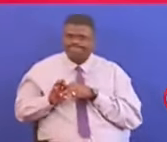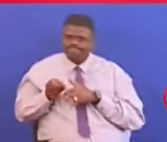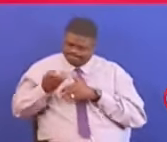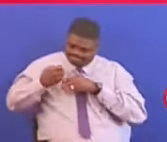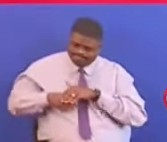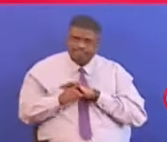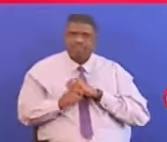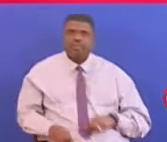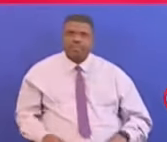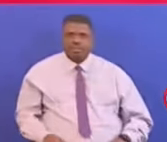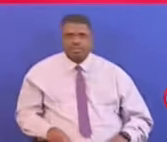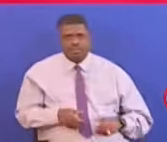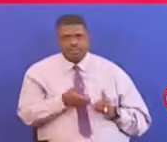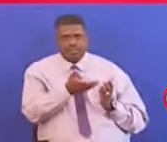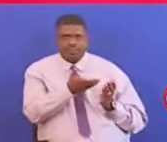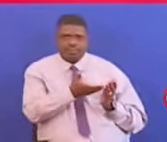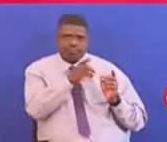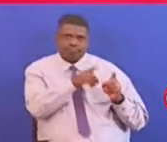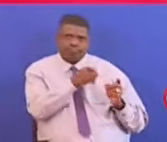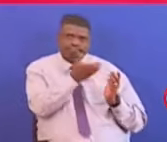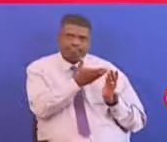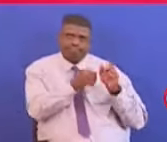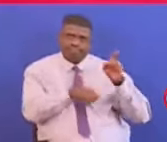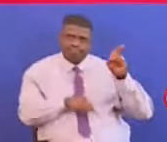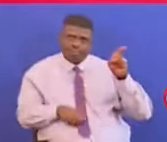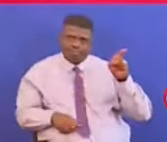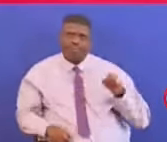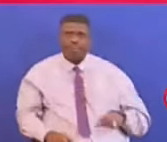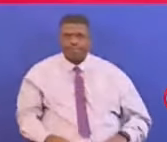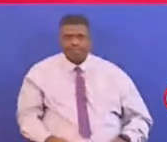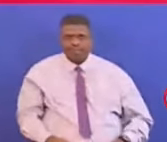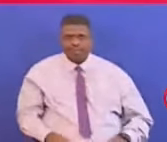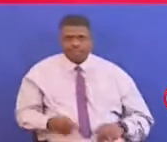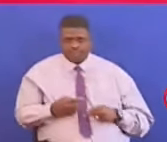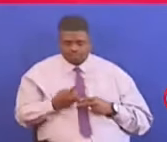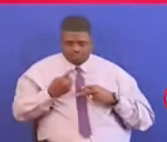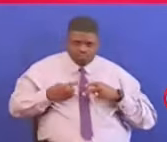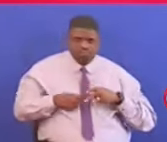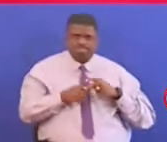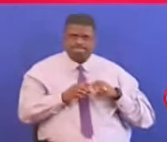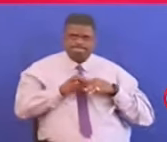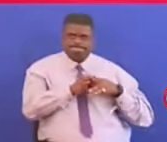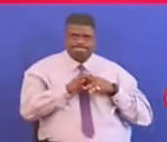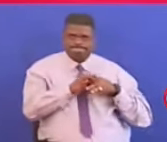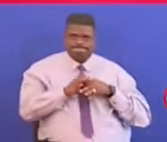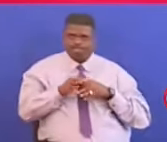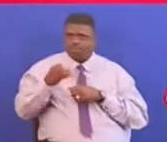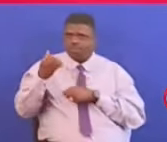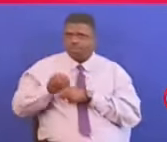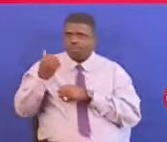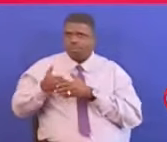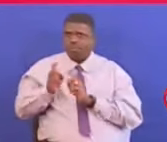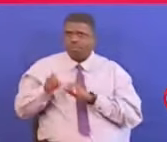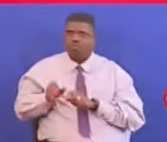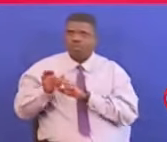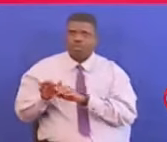would recommend or advocate for automation, yeah, and interconnectivity between the customs that we have. But at the same